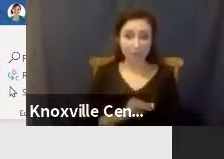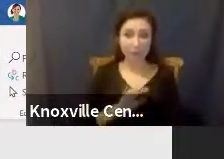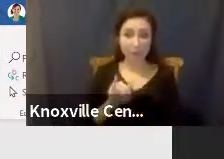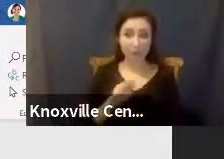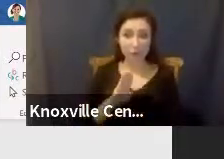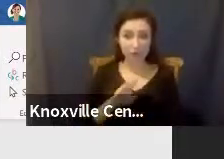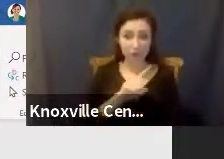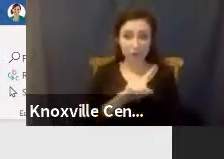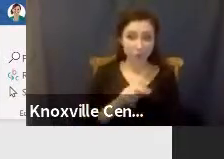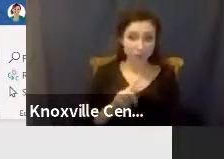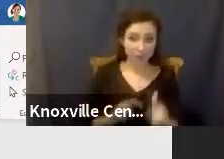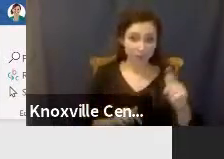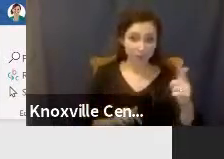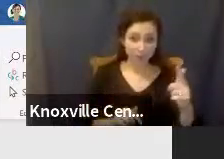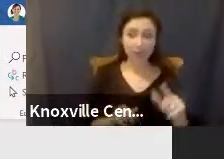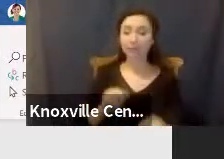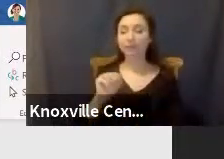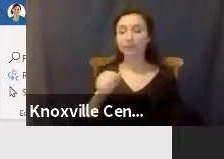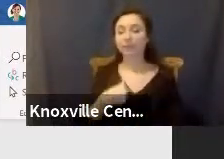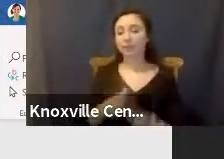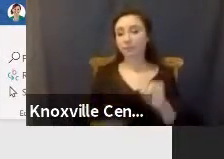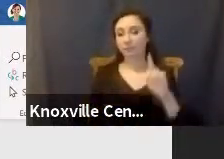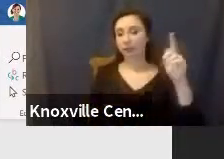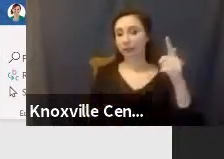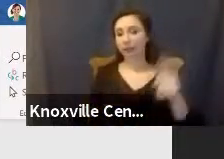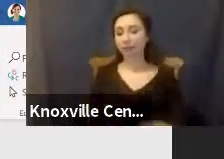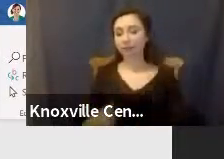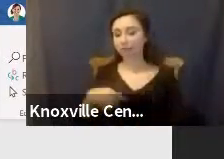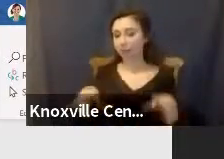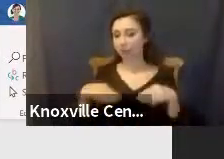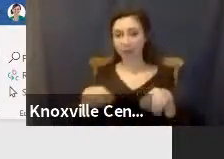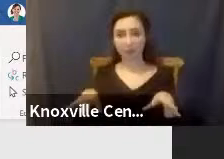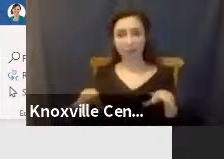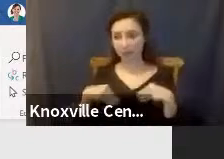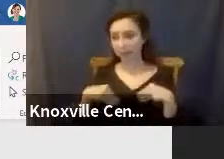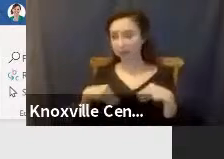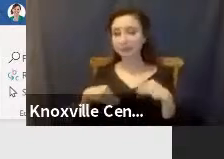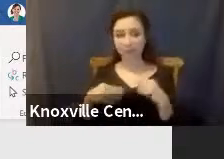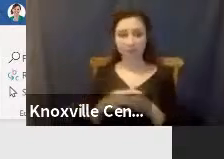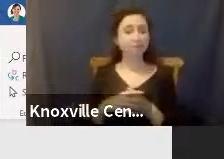that? Yes, I'm fine with that. Mayor Jacobs, you're okay with that.